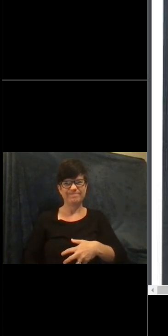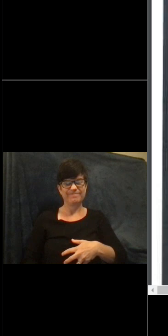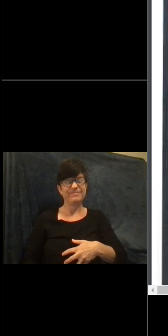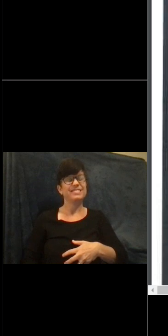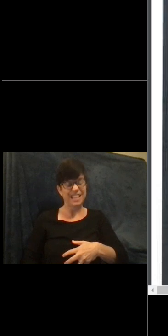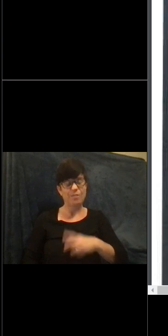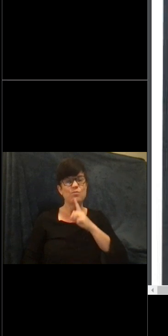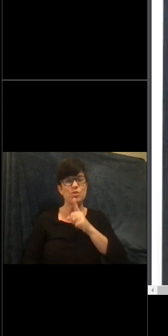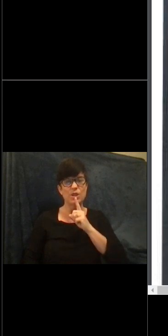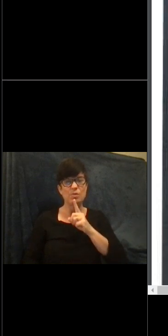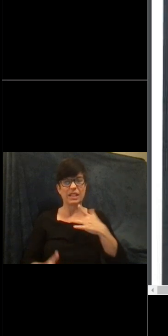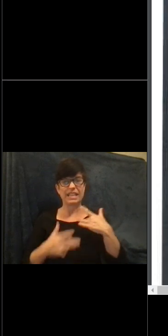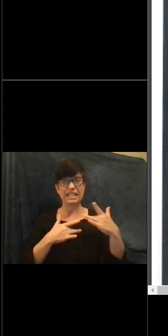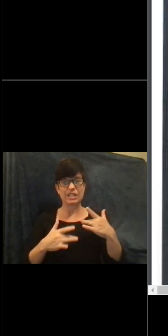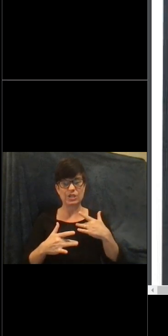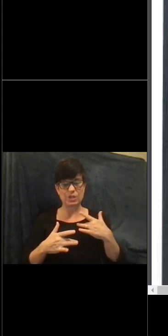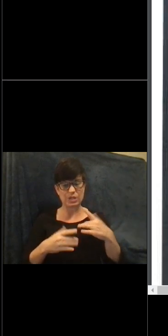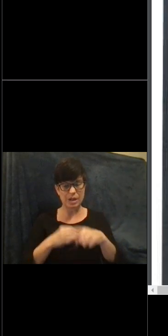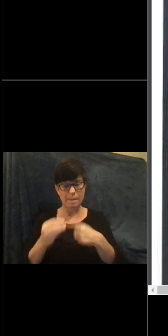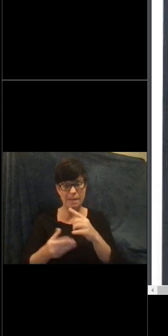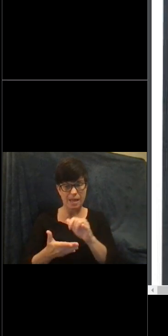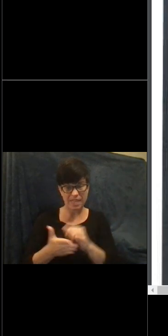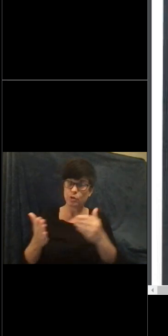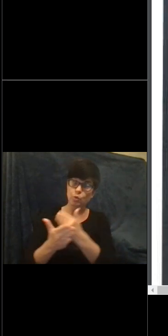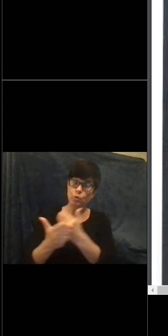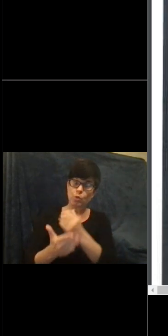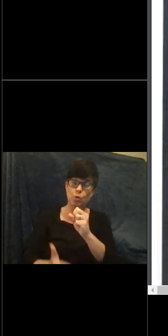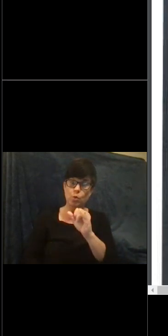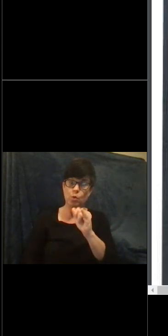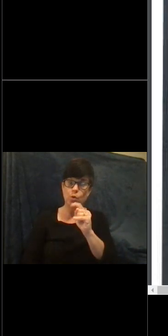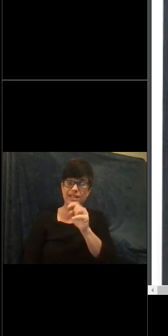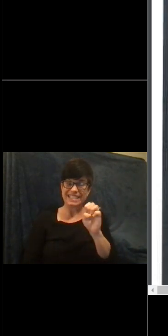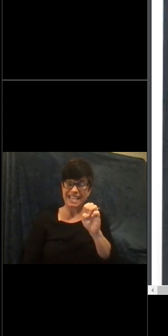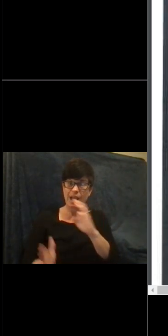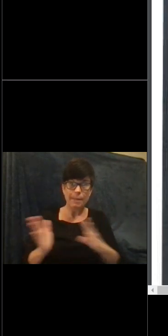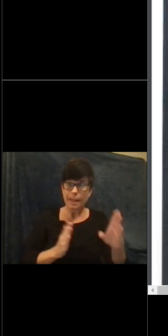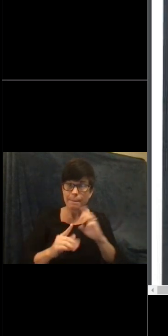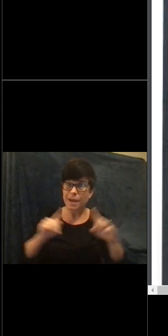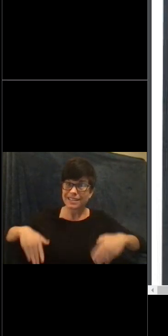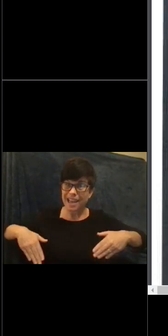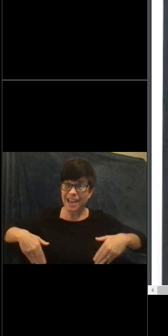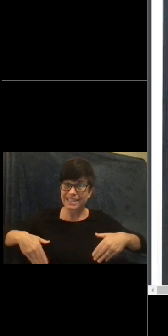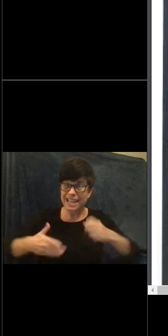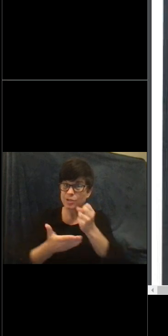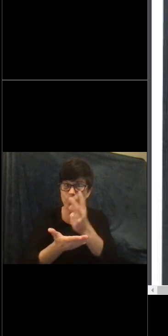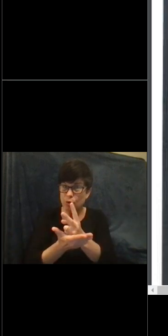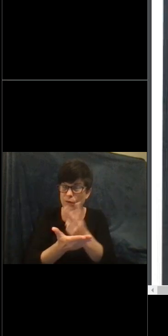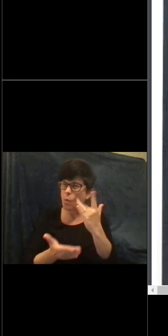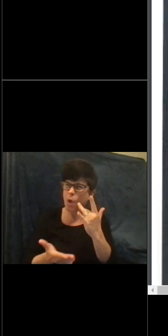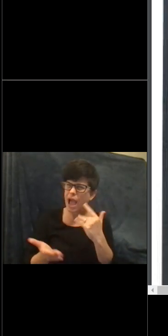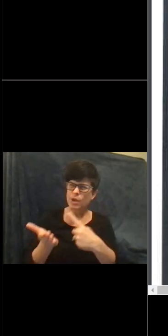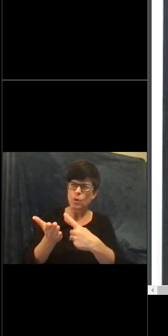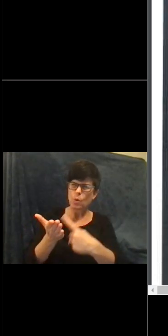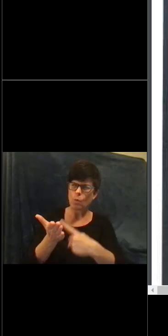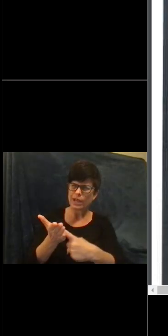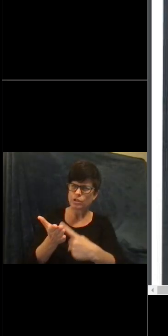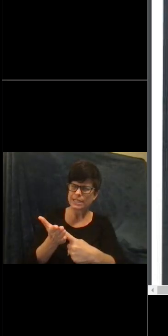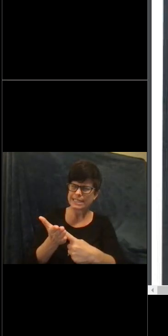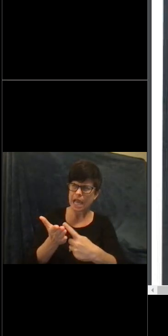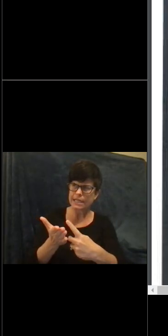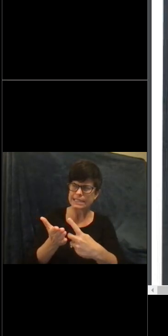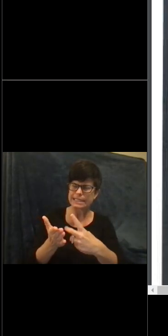that. And I keep hearing this plan, this new site plan, it's not approved yet. So why are we talking about a site plan that's not approved that would be contingent